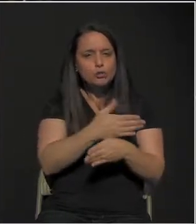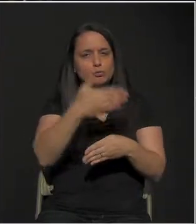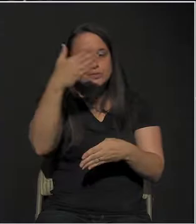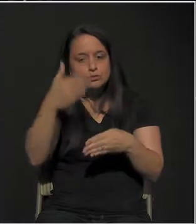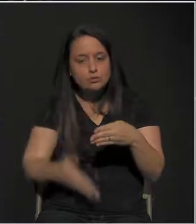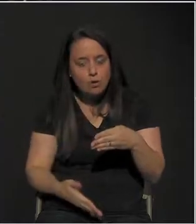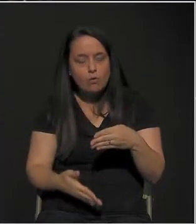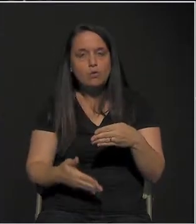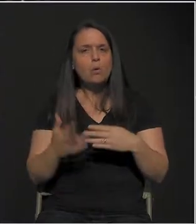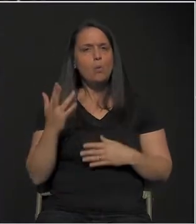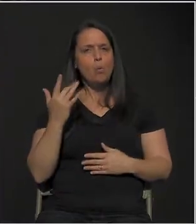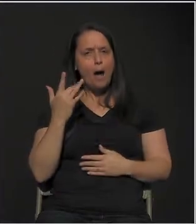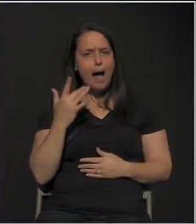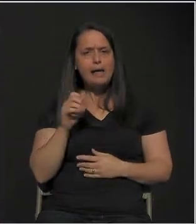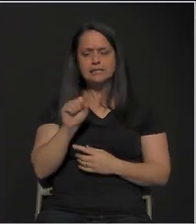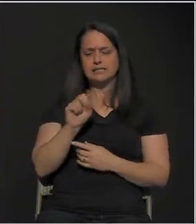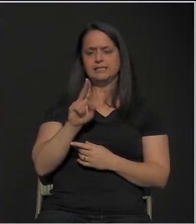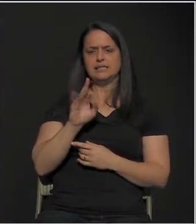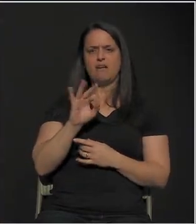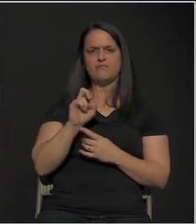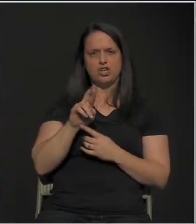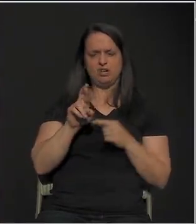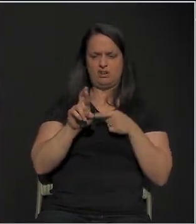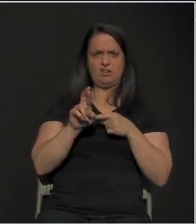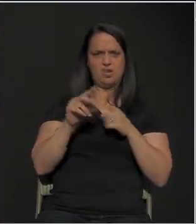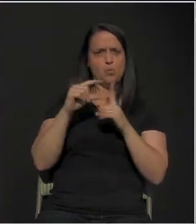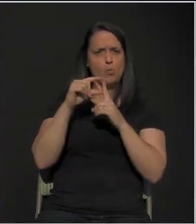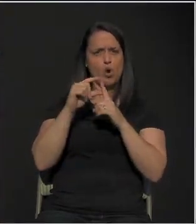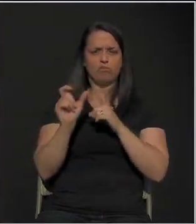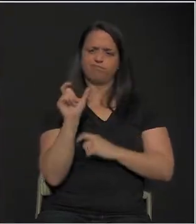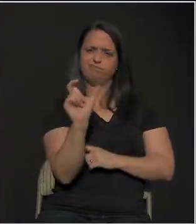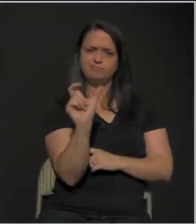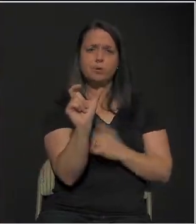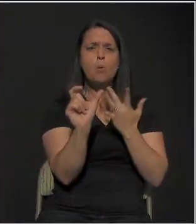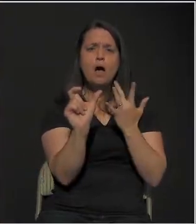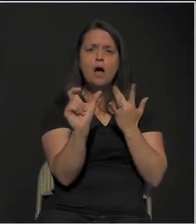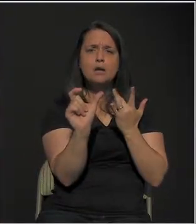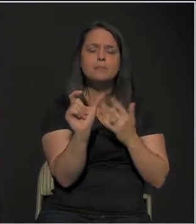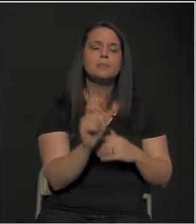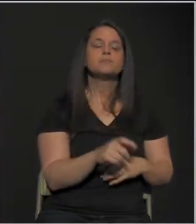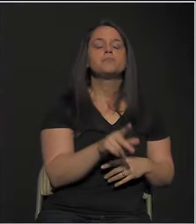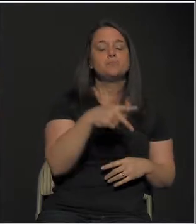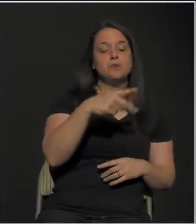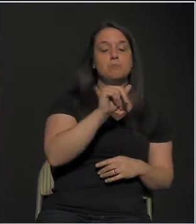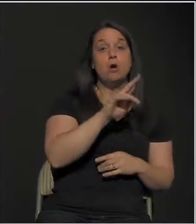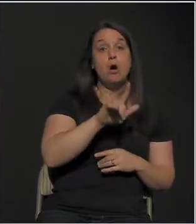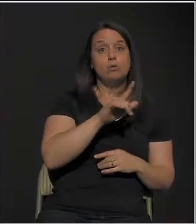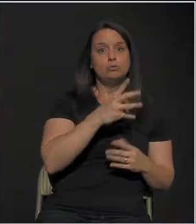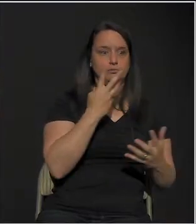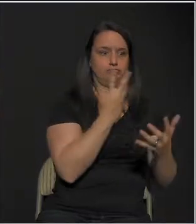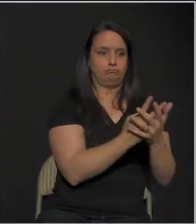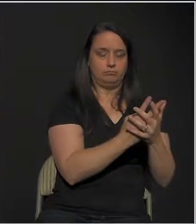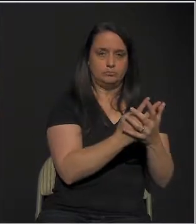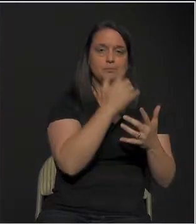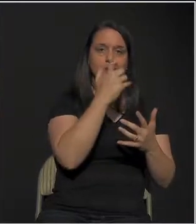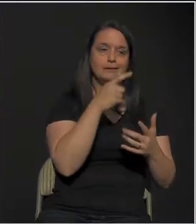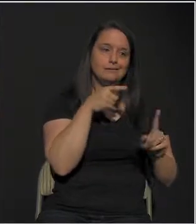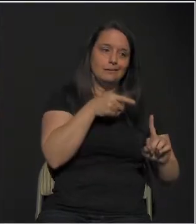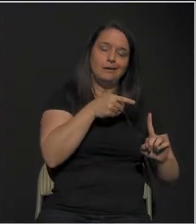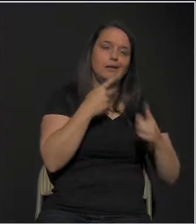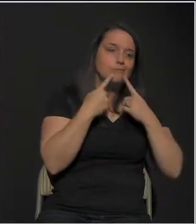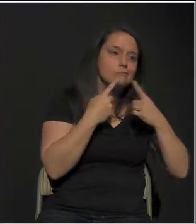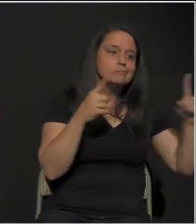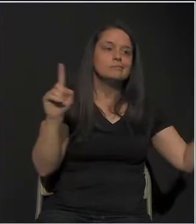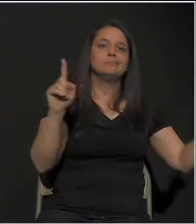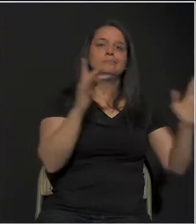is the why is suffering there in the text? Paul was incarcerated for telling people about the gospel, but he had